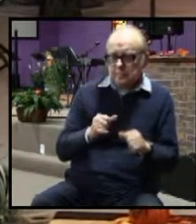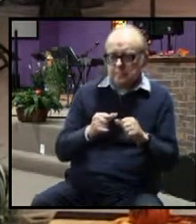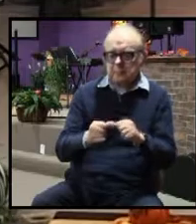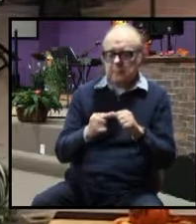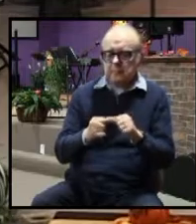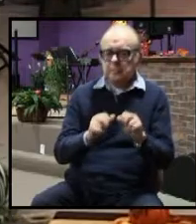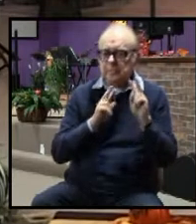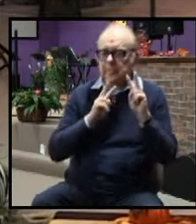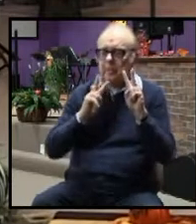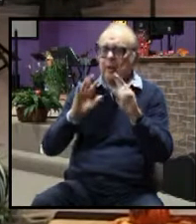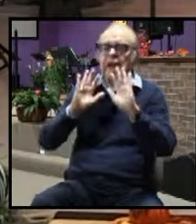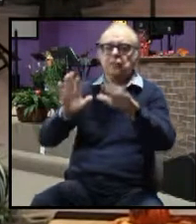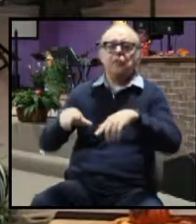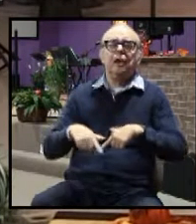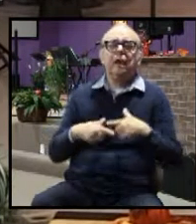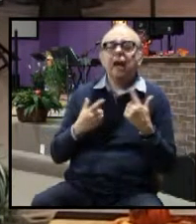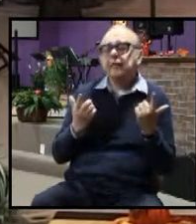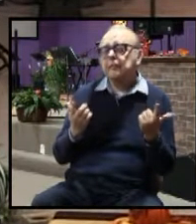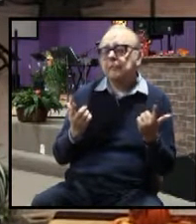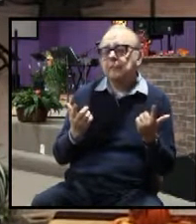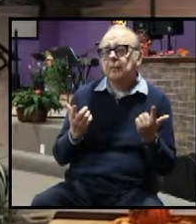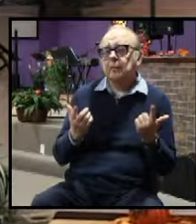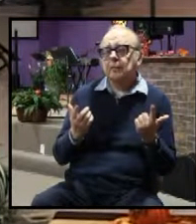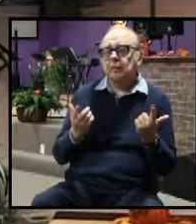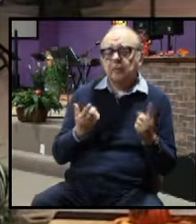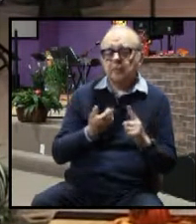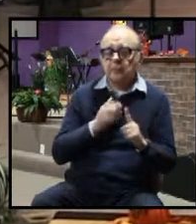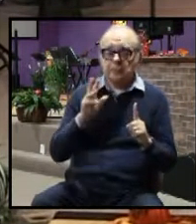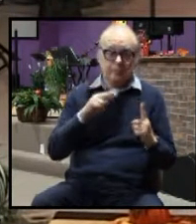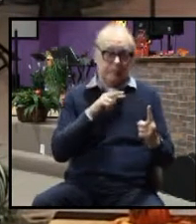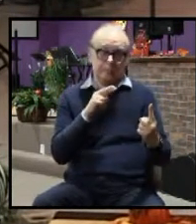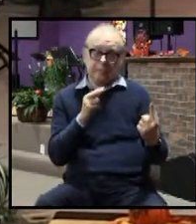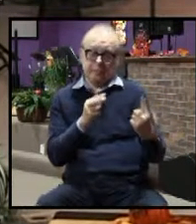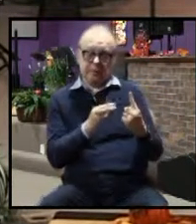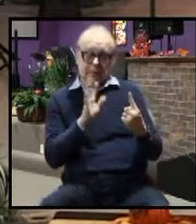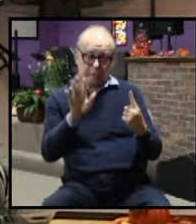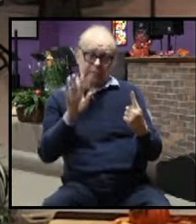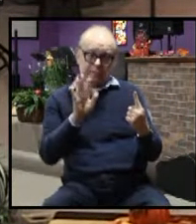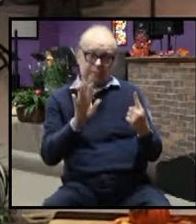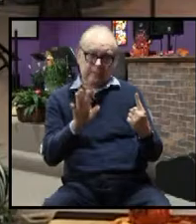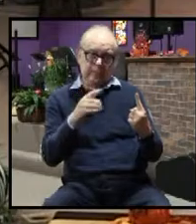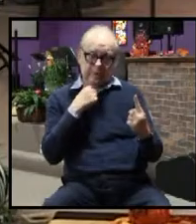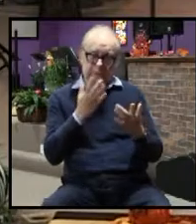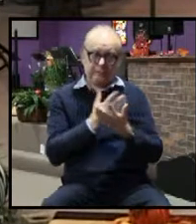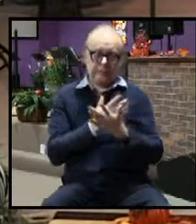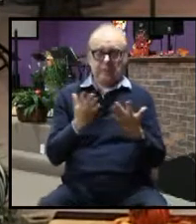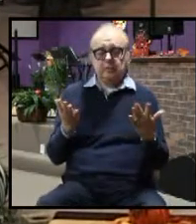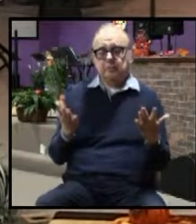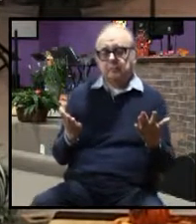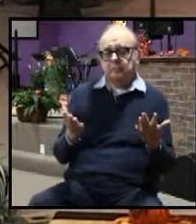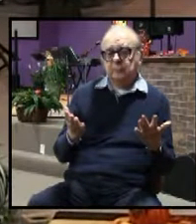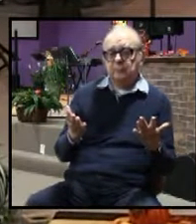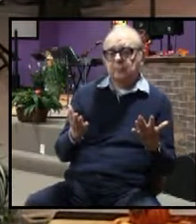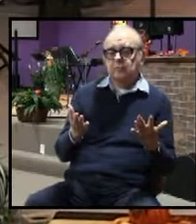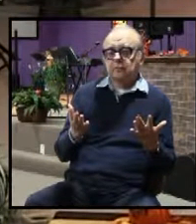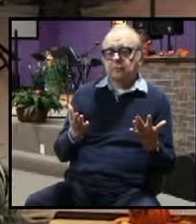if you continue to look at your life from your point of view, may I say this to you?